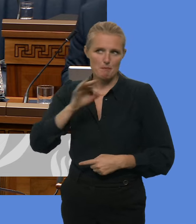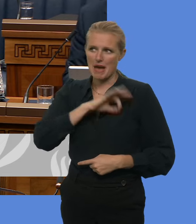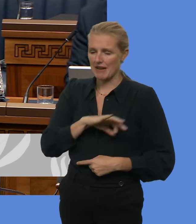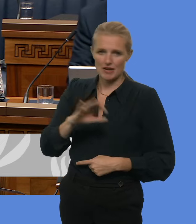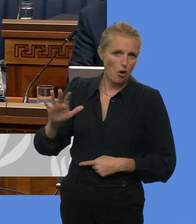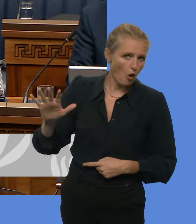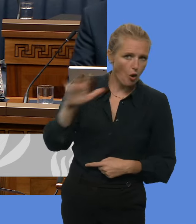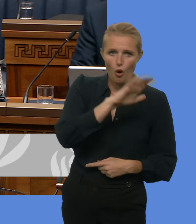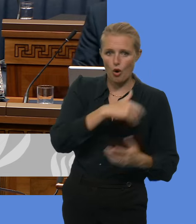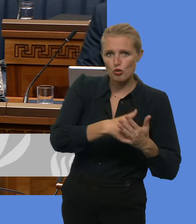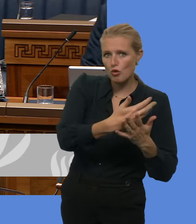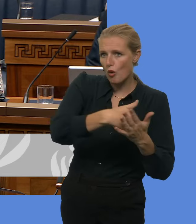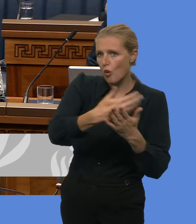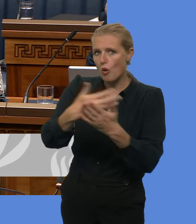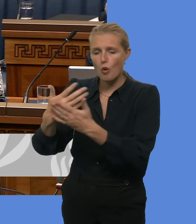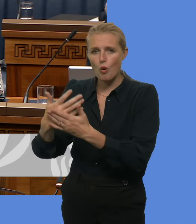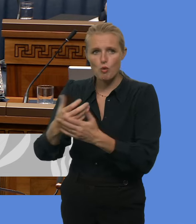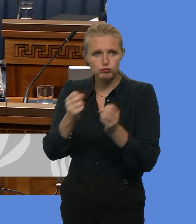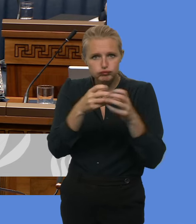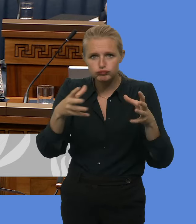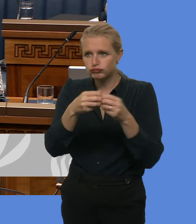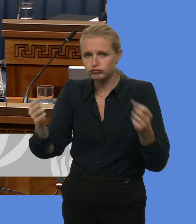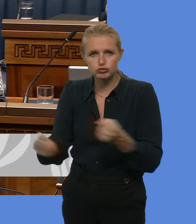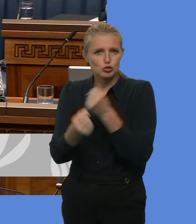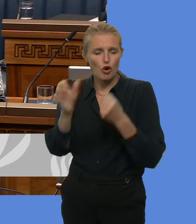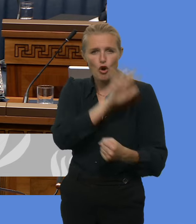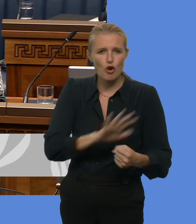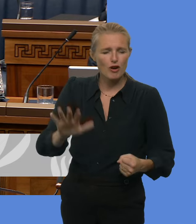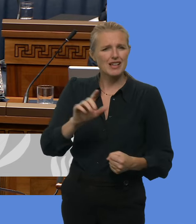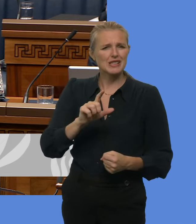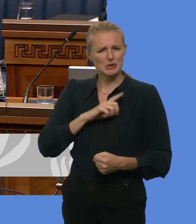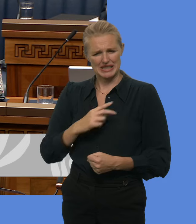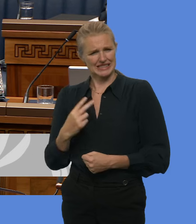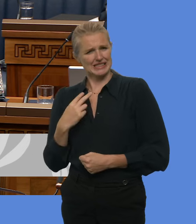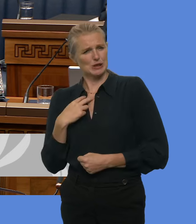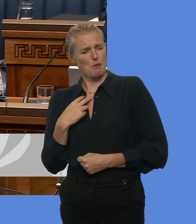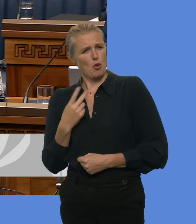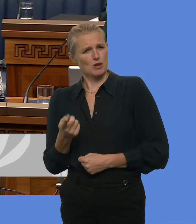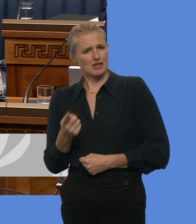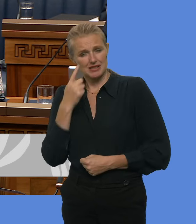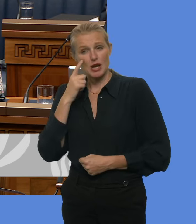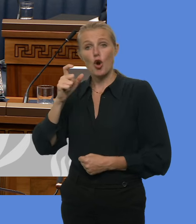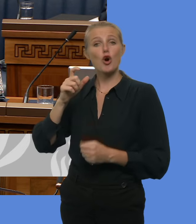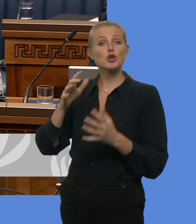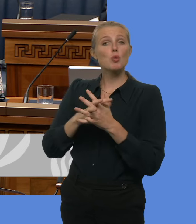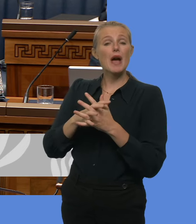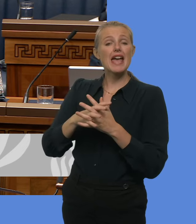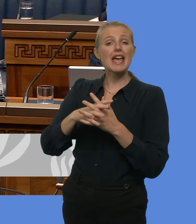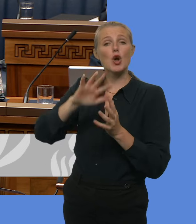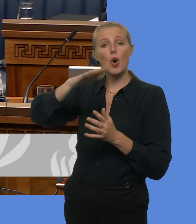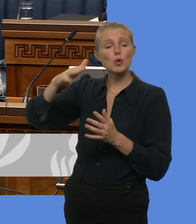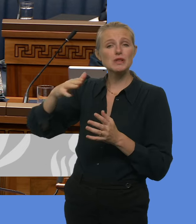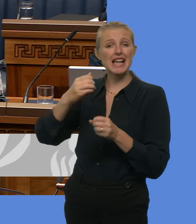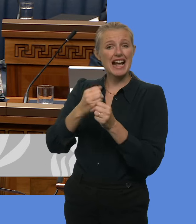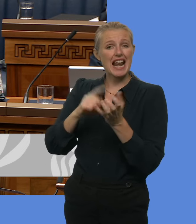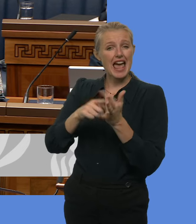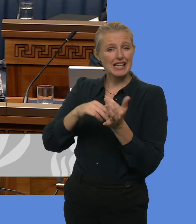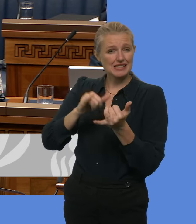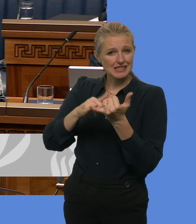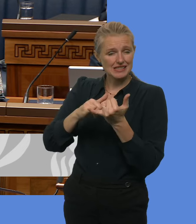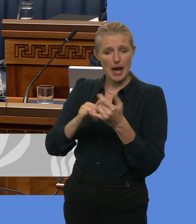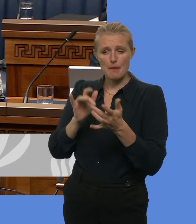all parts. That is why we are deeply, deeply disappointed to see that the Causeway Coast and Glens and the mid-south west